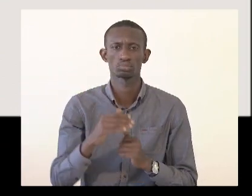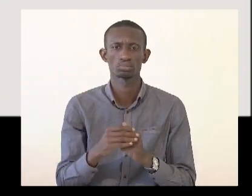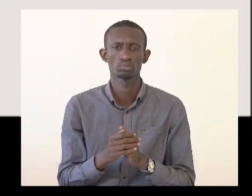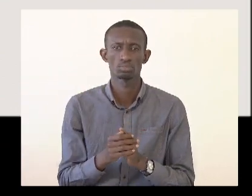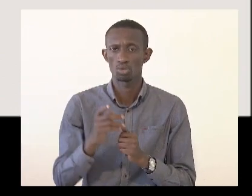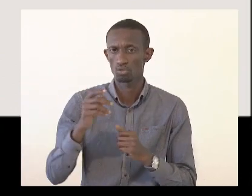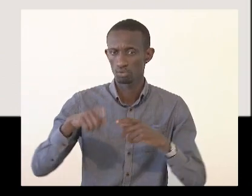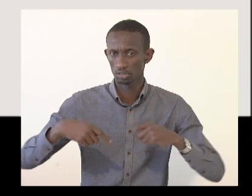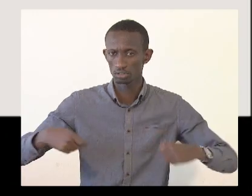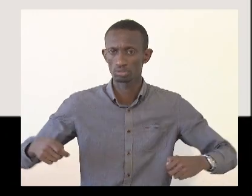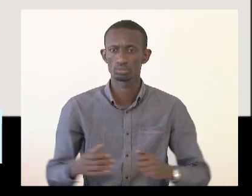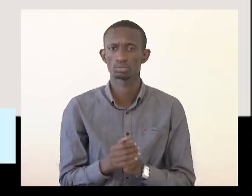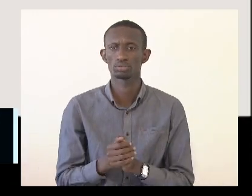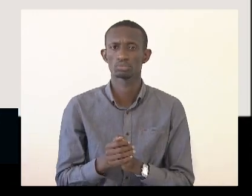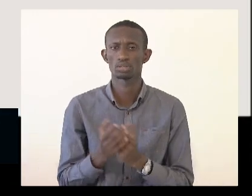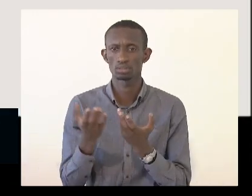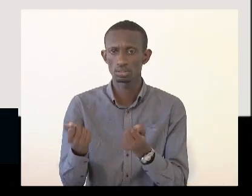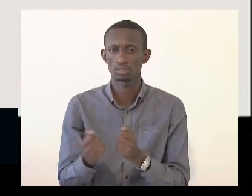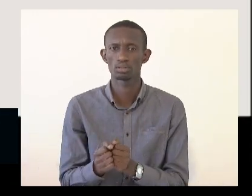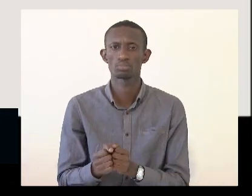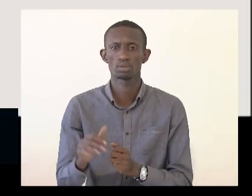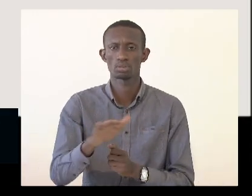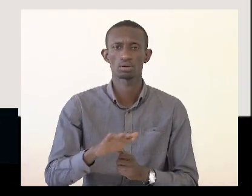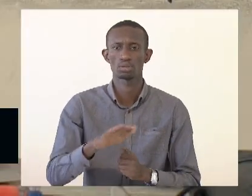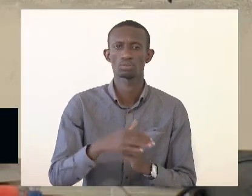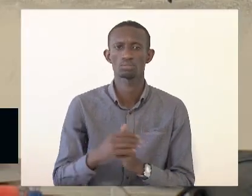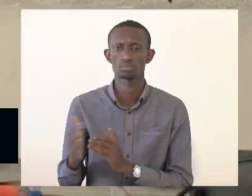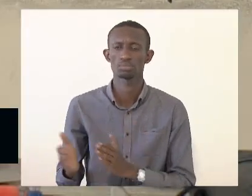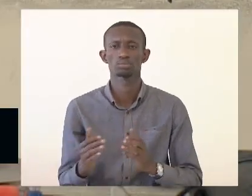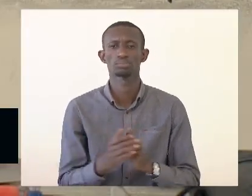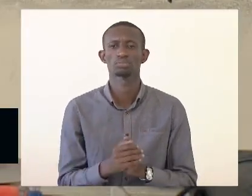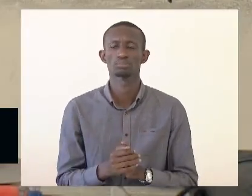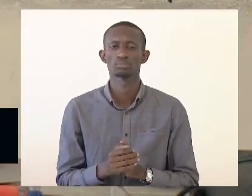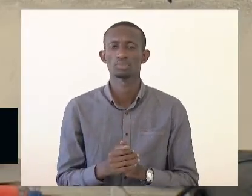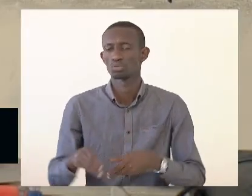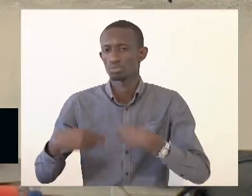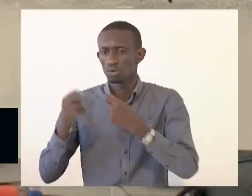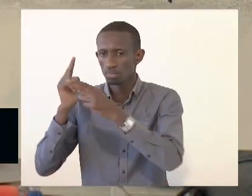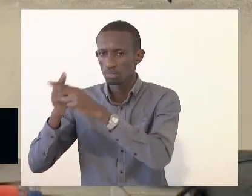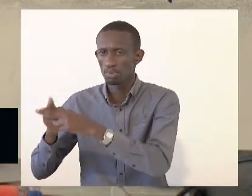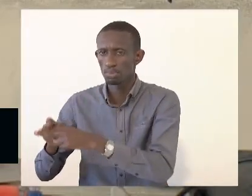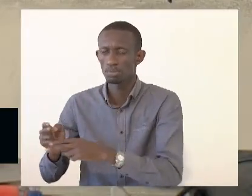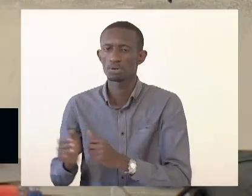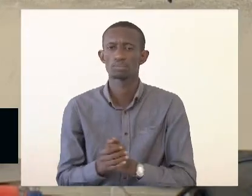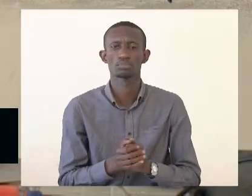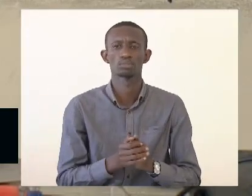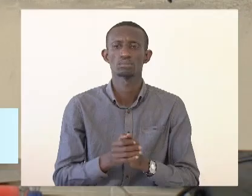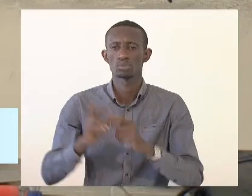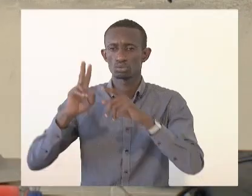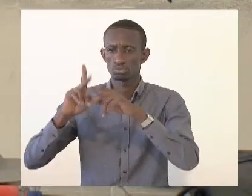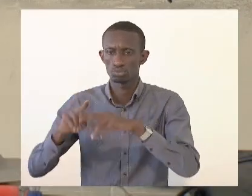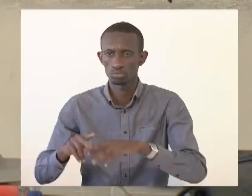name various salts. We have studied the preparation of salts, and we will continue with the